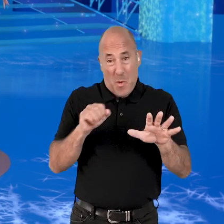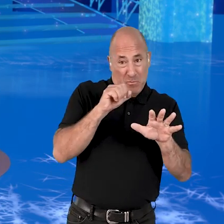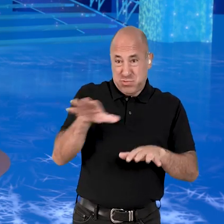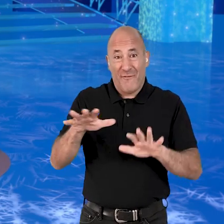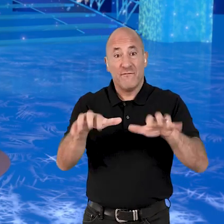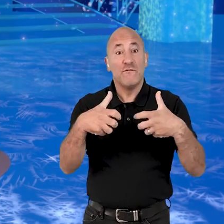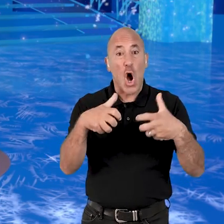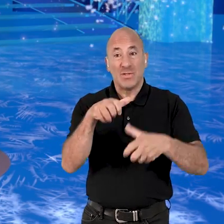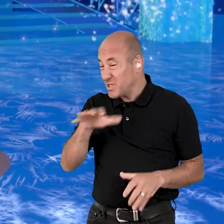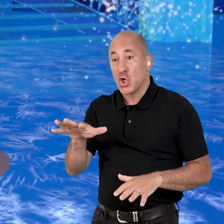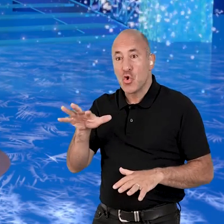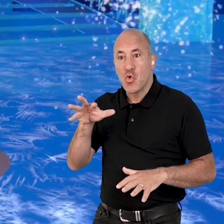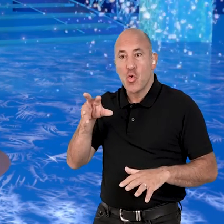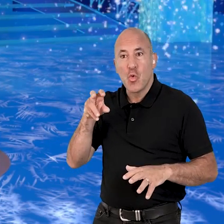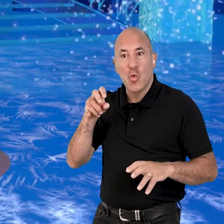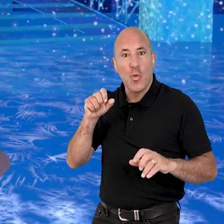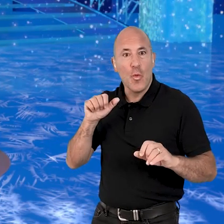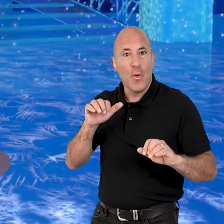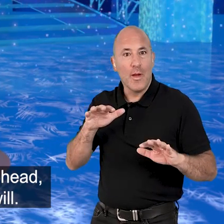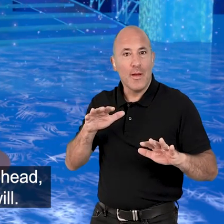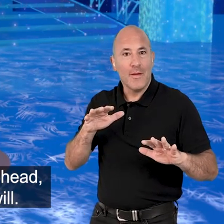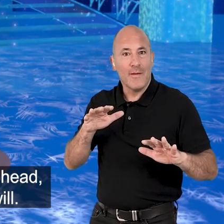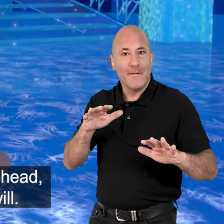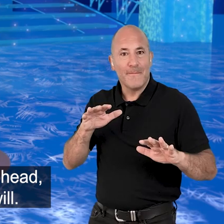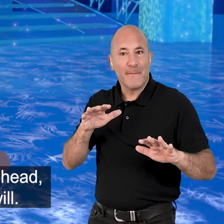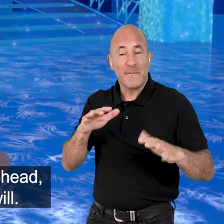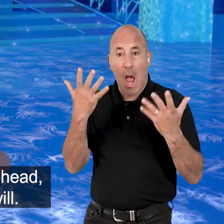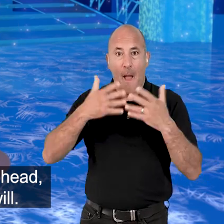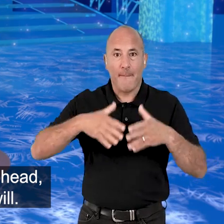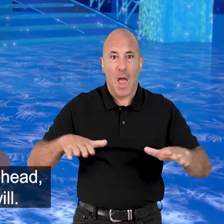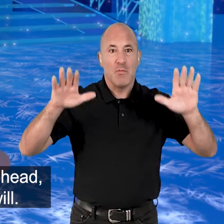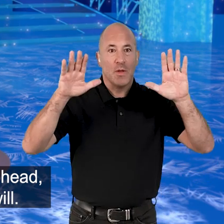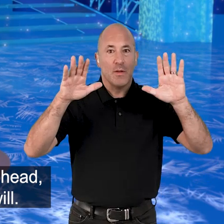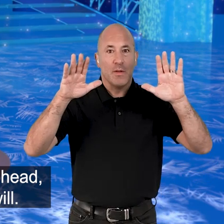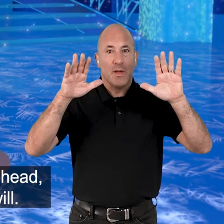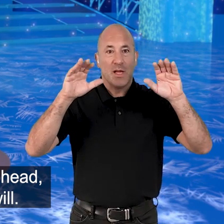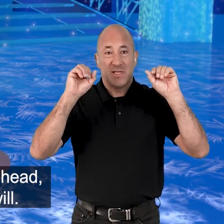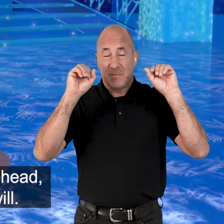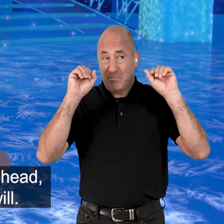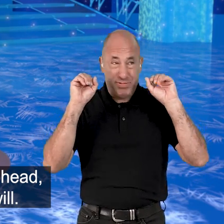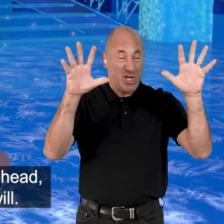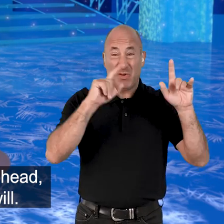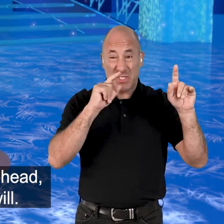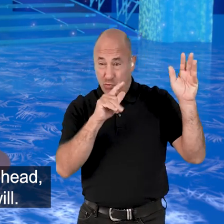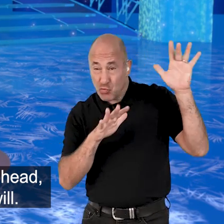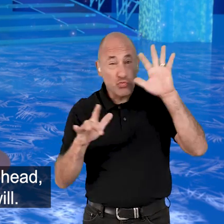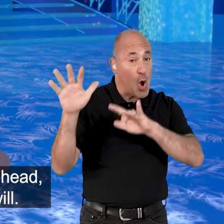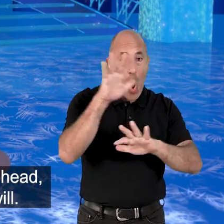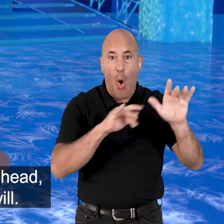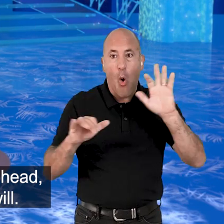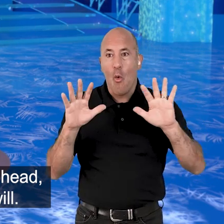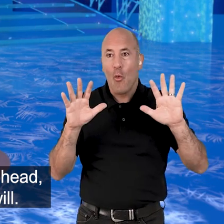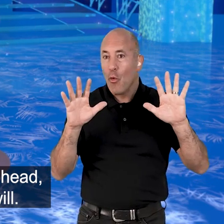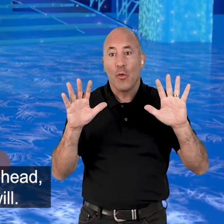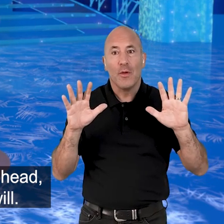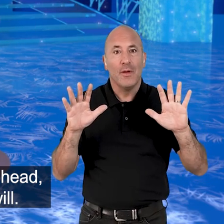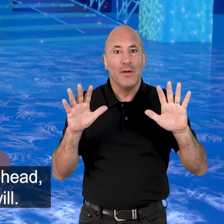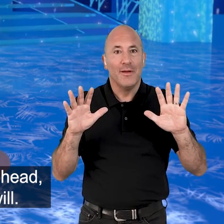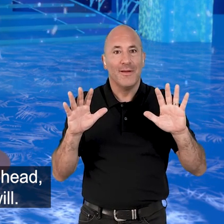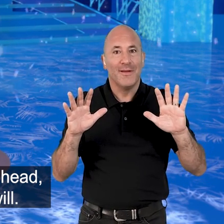frost, zoo, and lift your arms above your head, and snow,